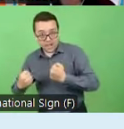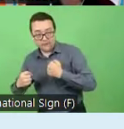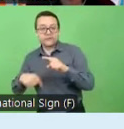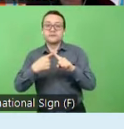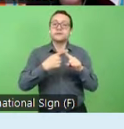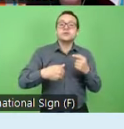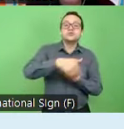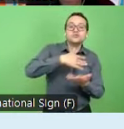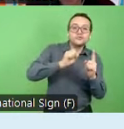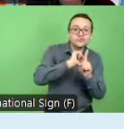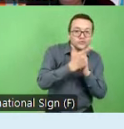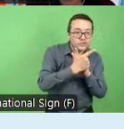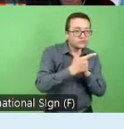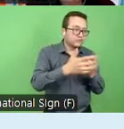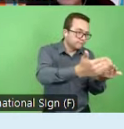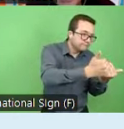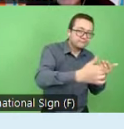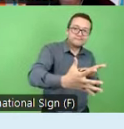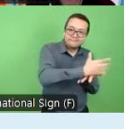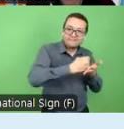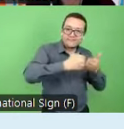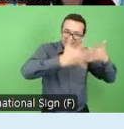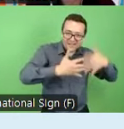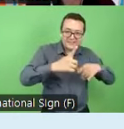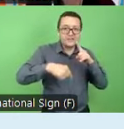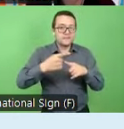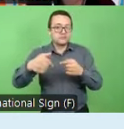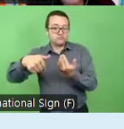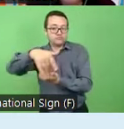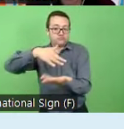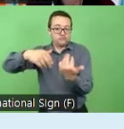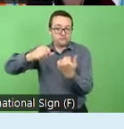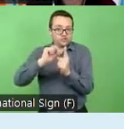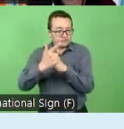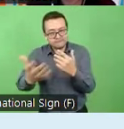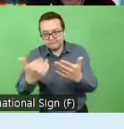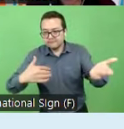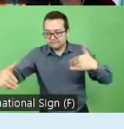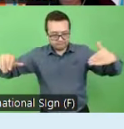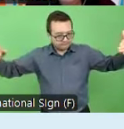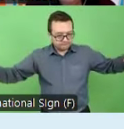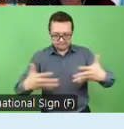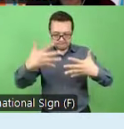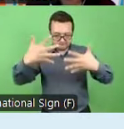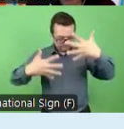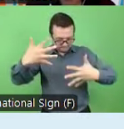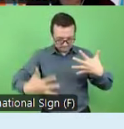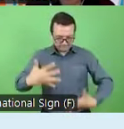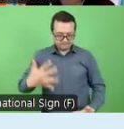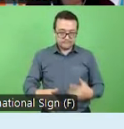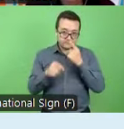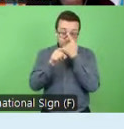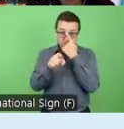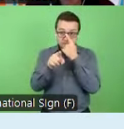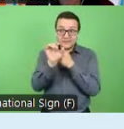build a fuller picture of risk and resilience. This kind of integration enables governments to